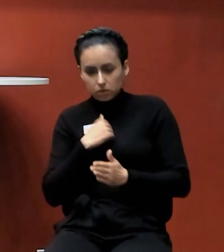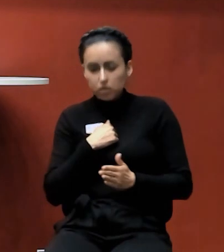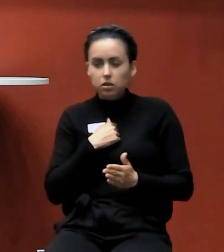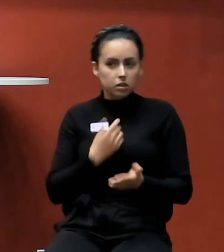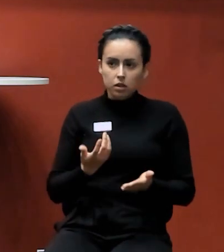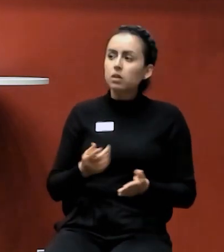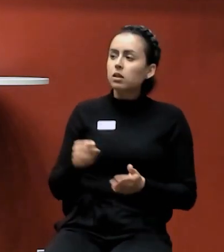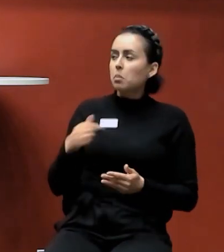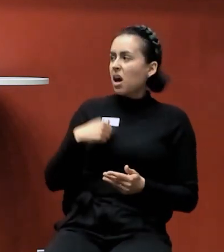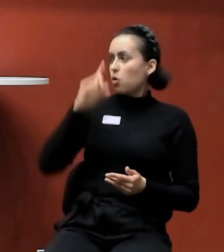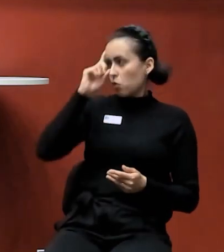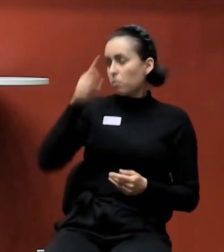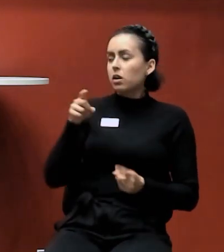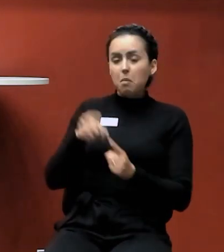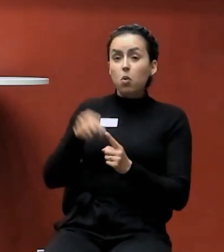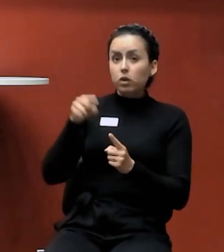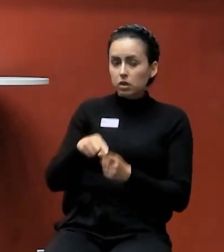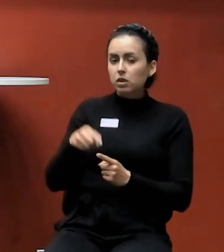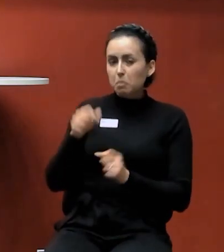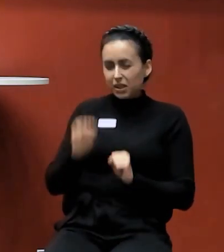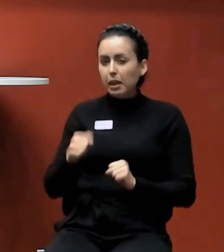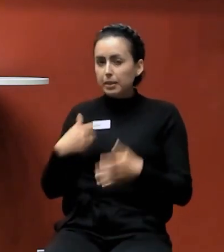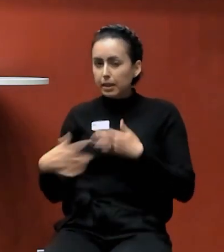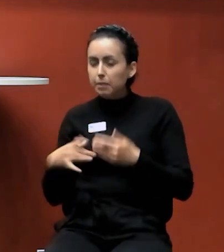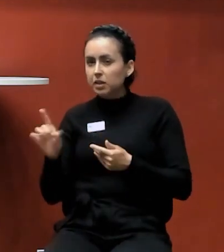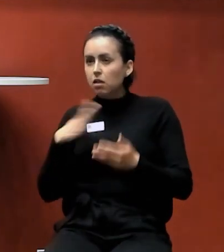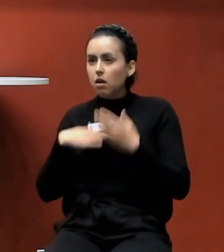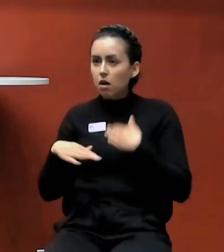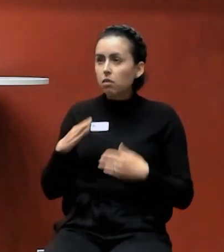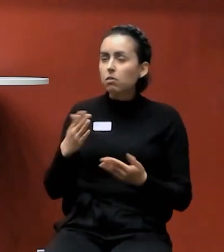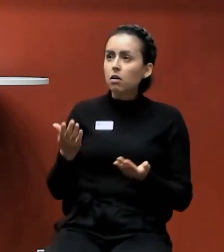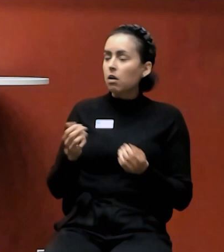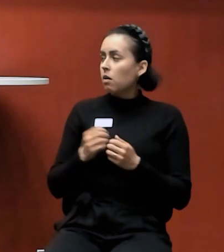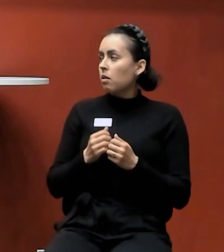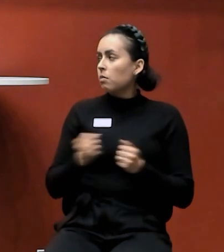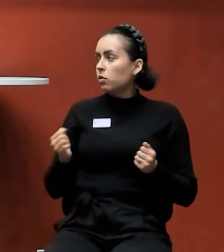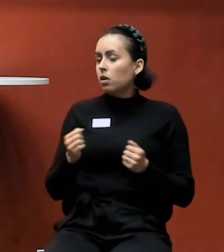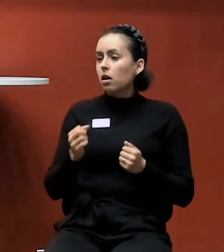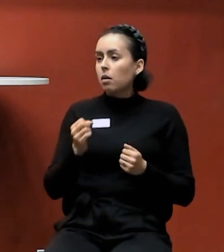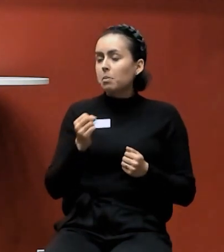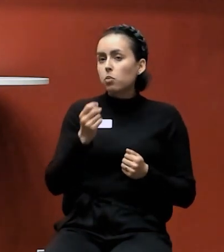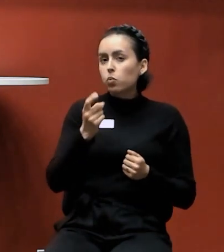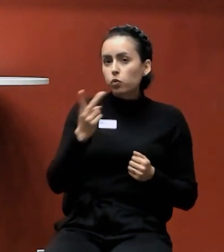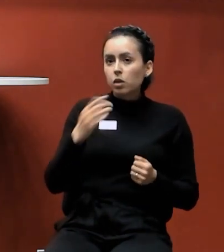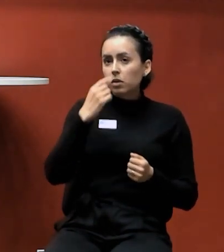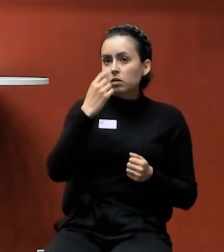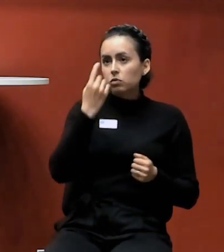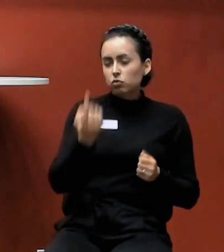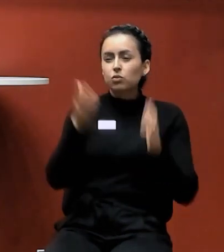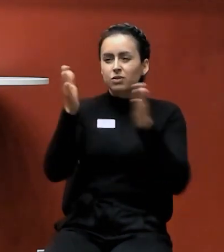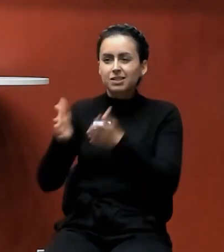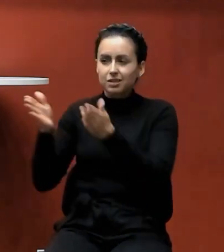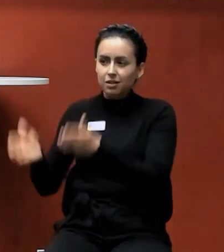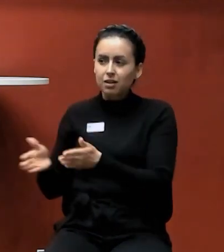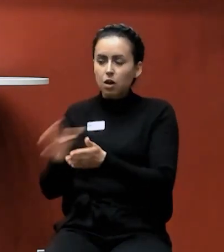that you were saying, like you just got to do what you want to do. But I think that there's maybe a couple individuals who have the mental